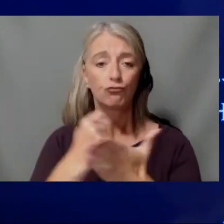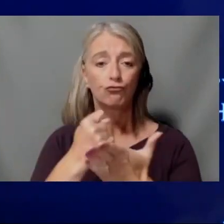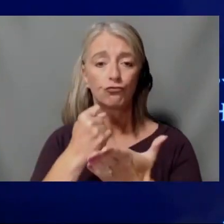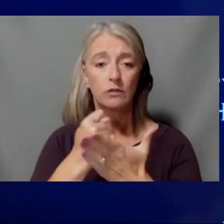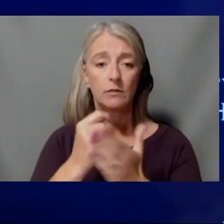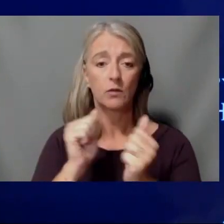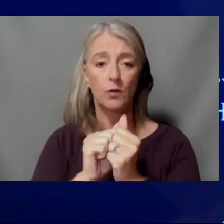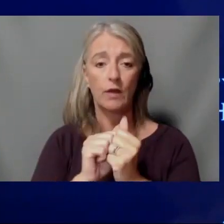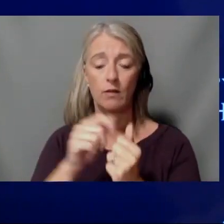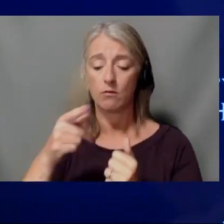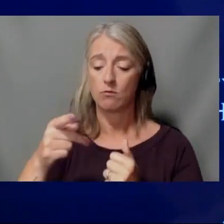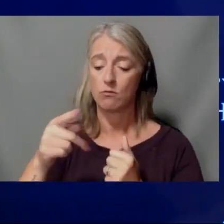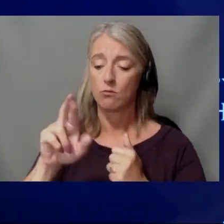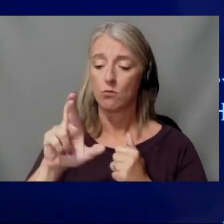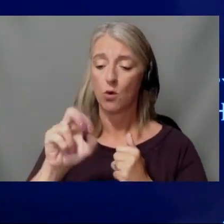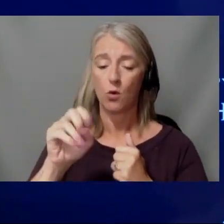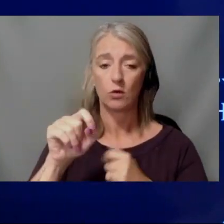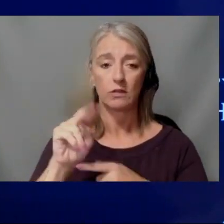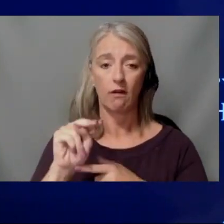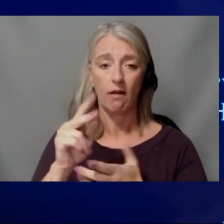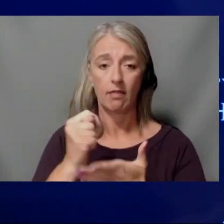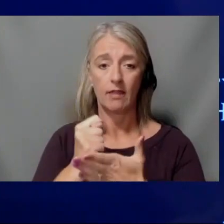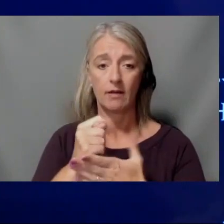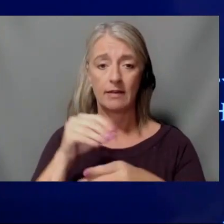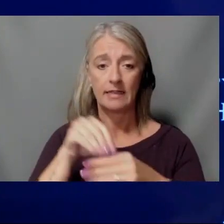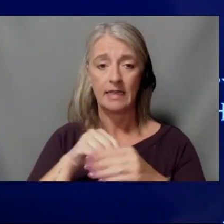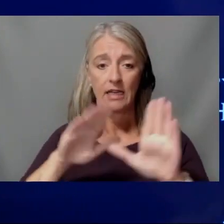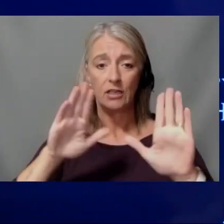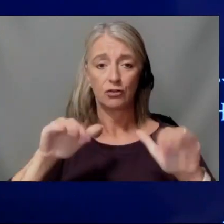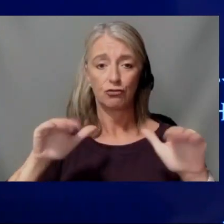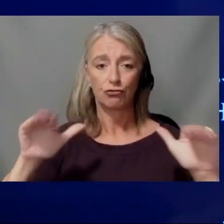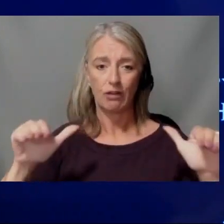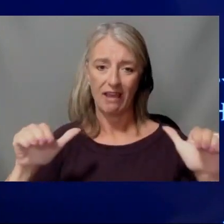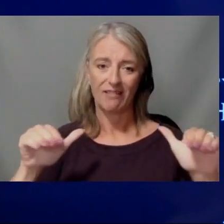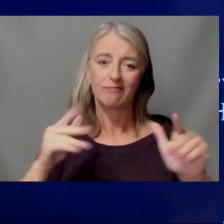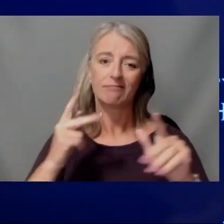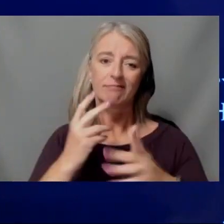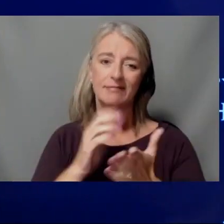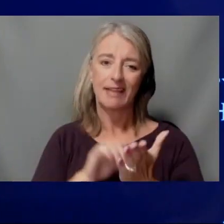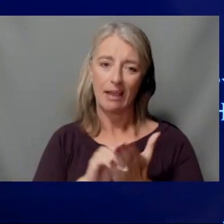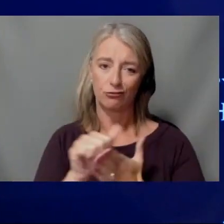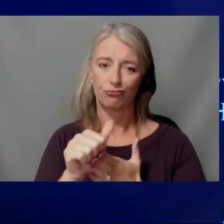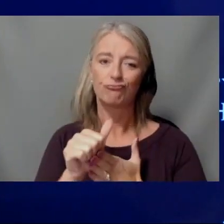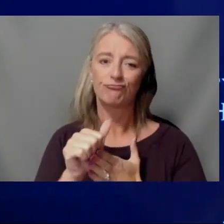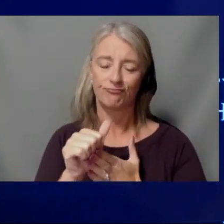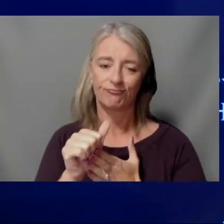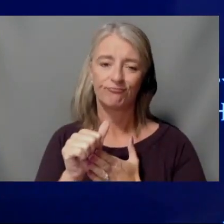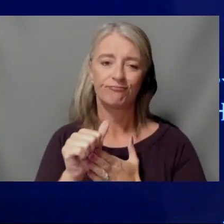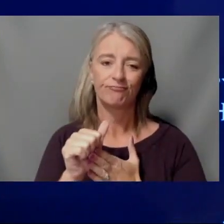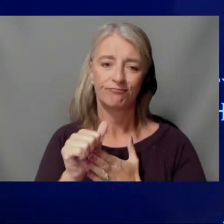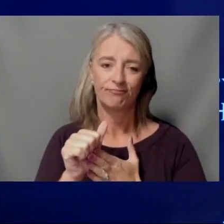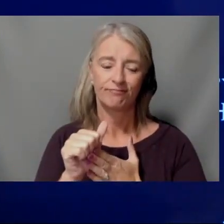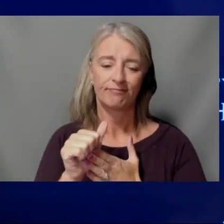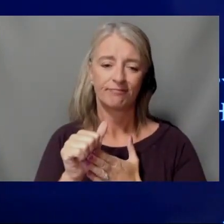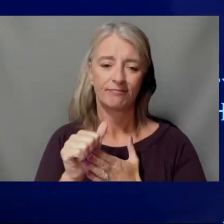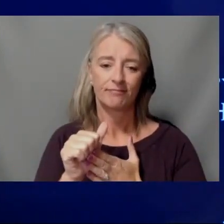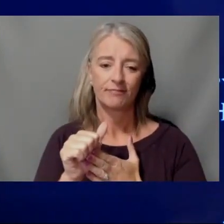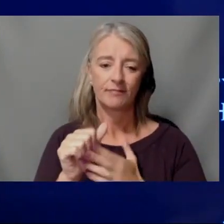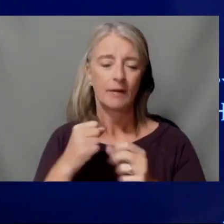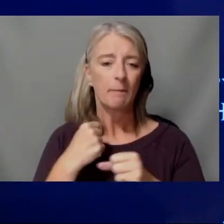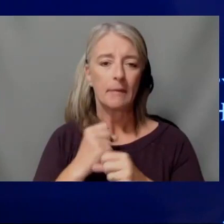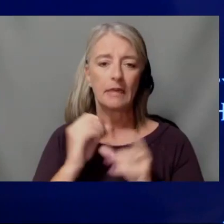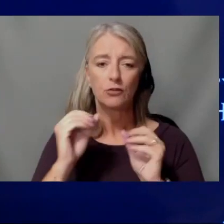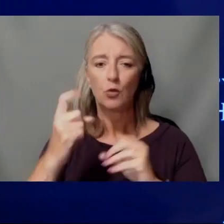proton therapy are in childhood cancer. So, you know, it simply would not make sense from